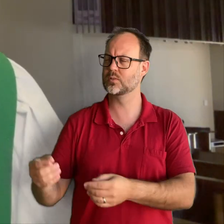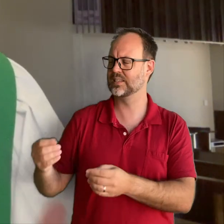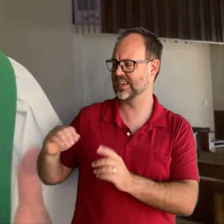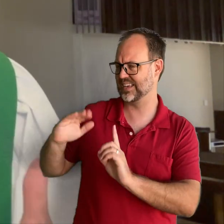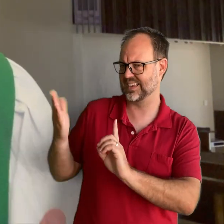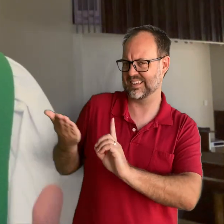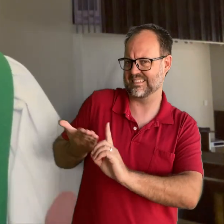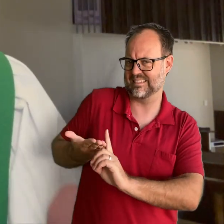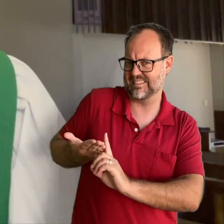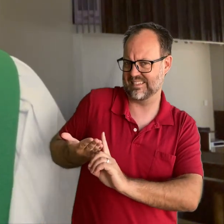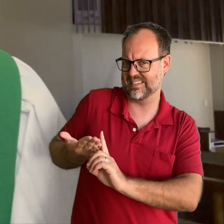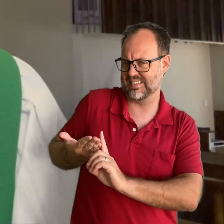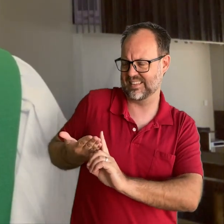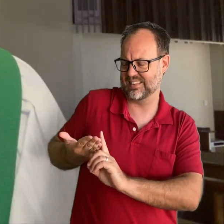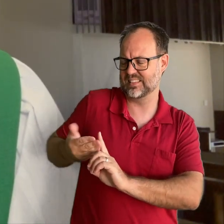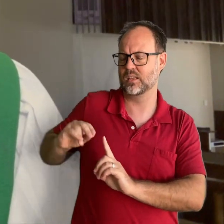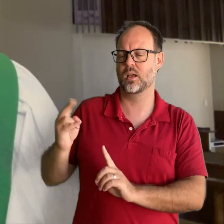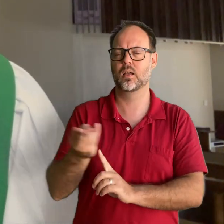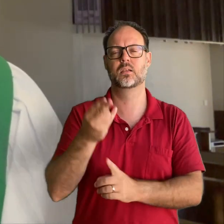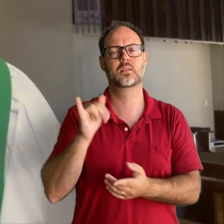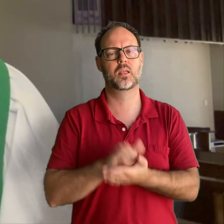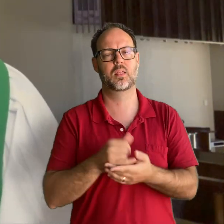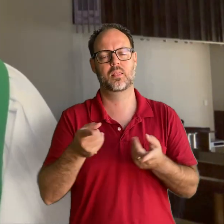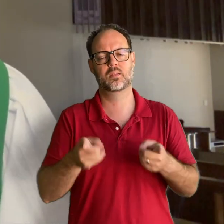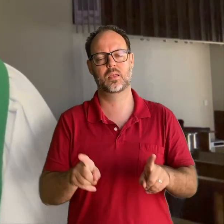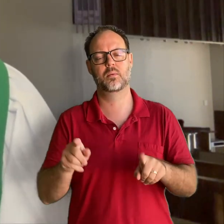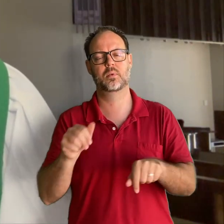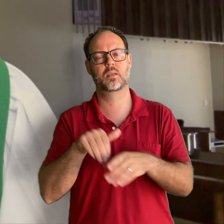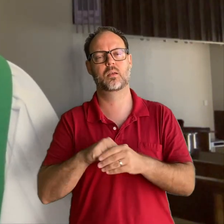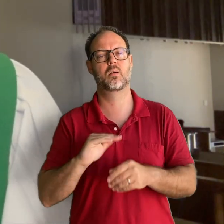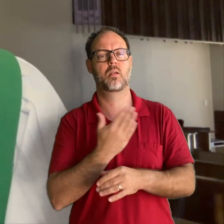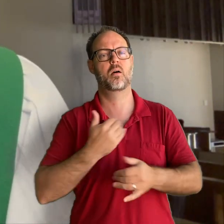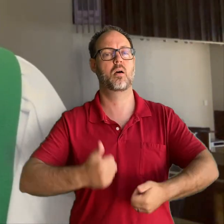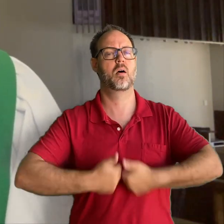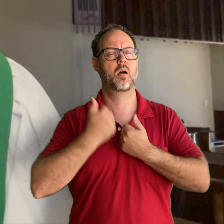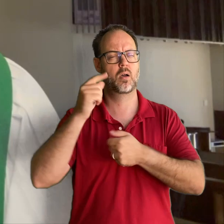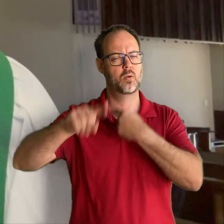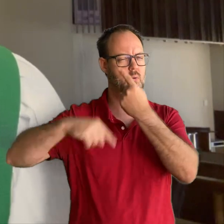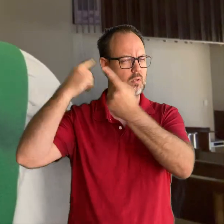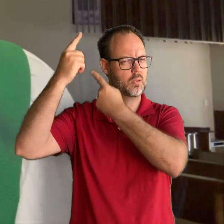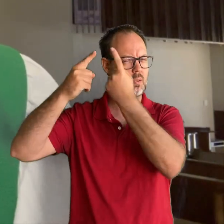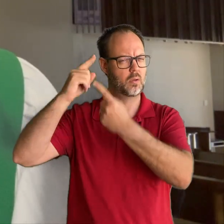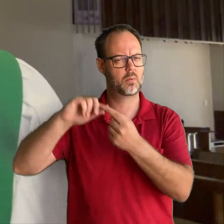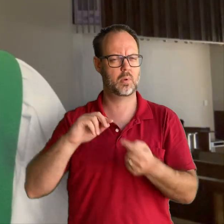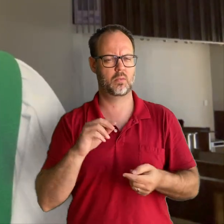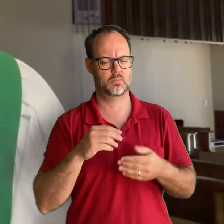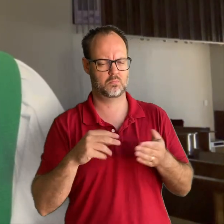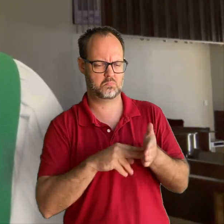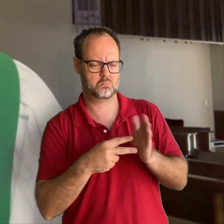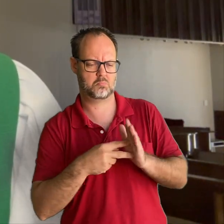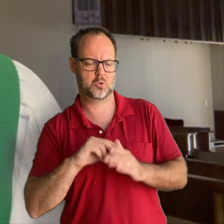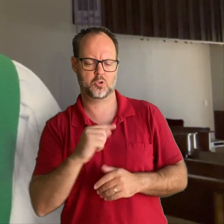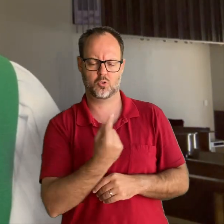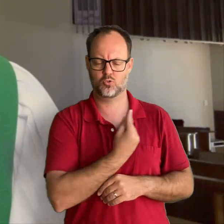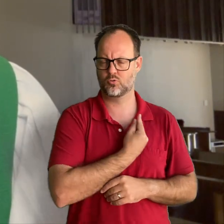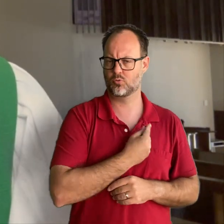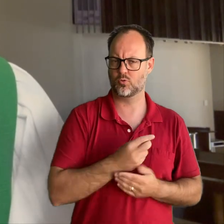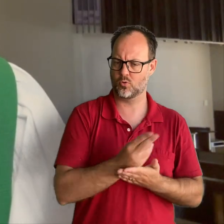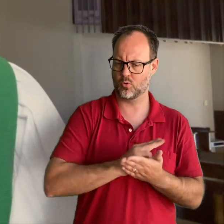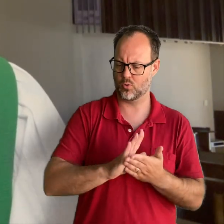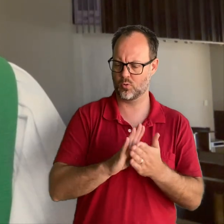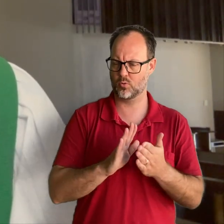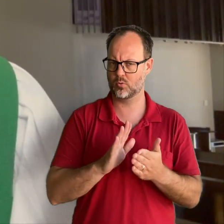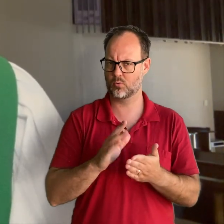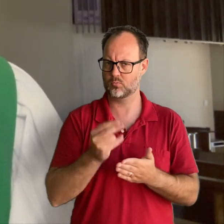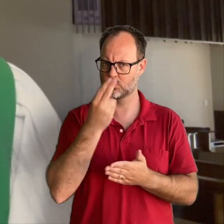attributed with working these things in our lives. When you think about the means of grace, Holy Scripture,